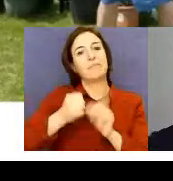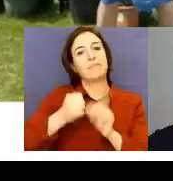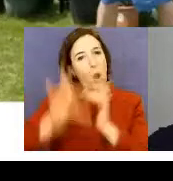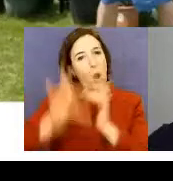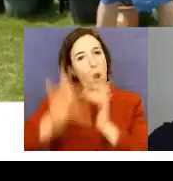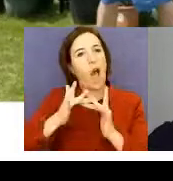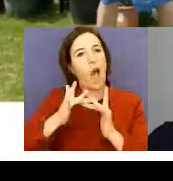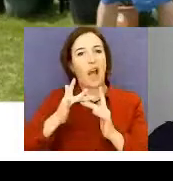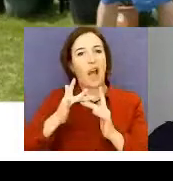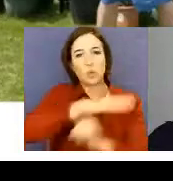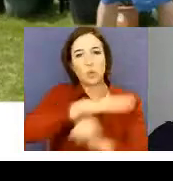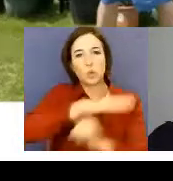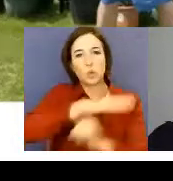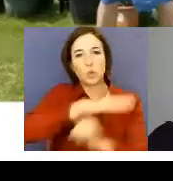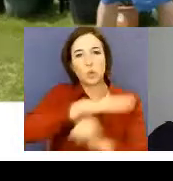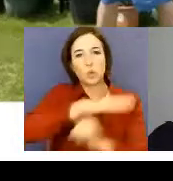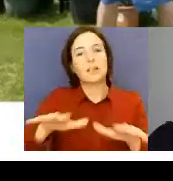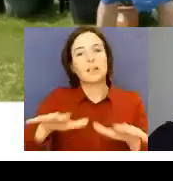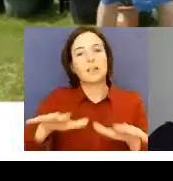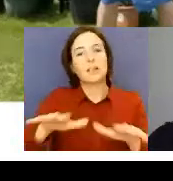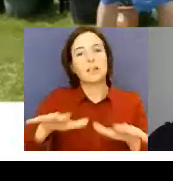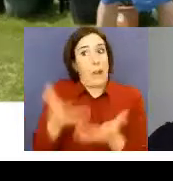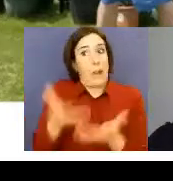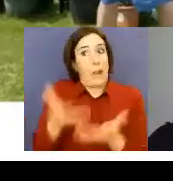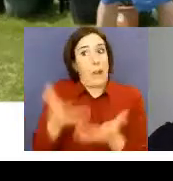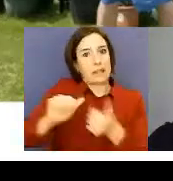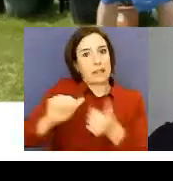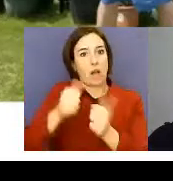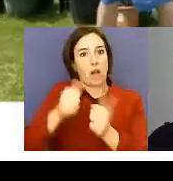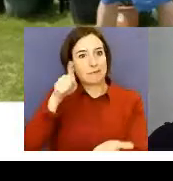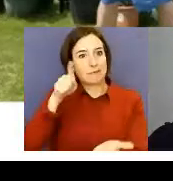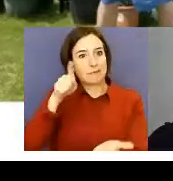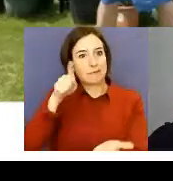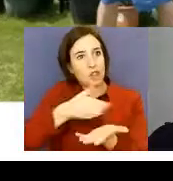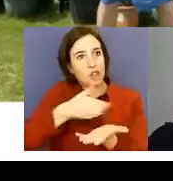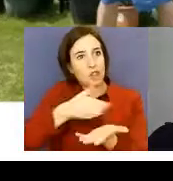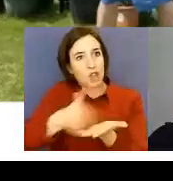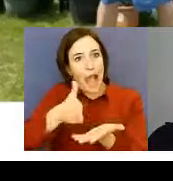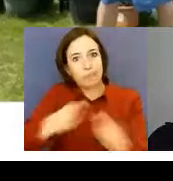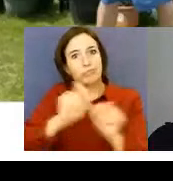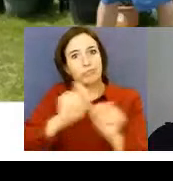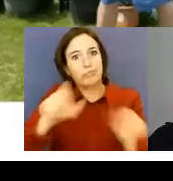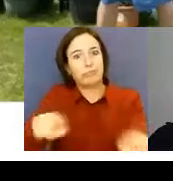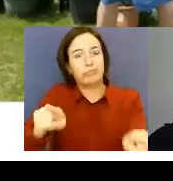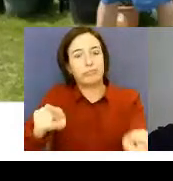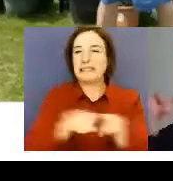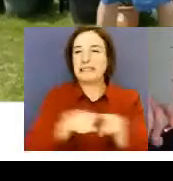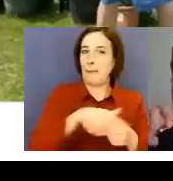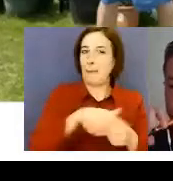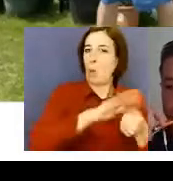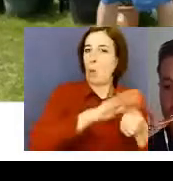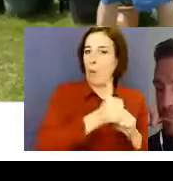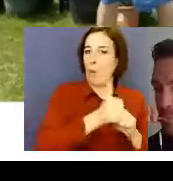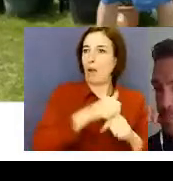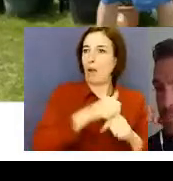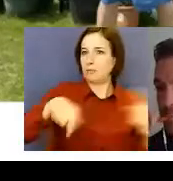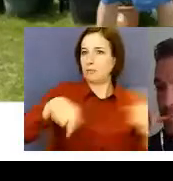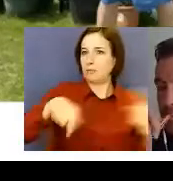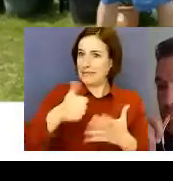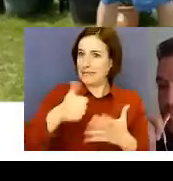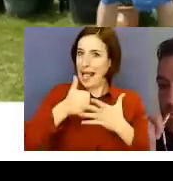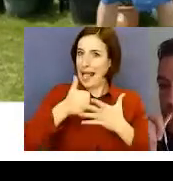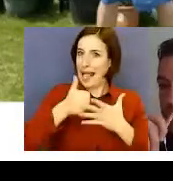That includes the charity channels and those of our local area partners as well, who are amplifying the campaign, ensuring it reaches the audience that